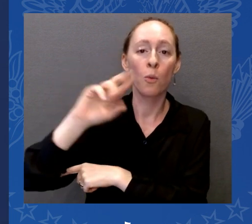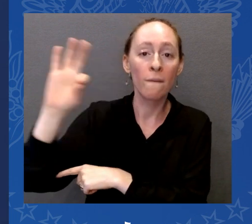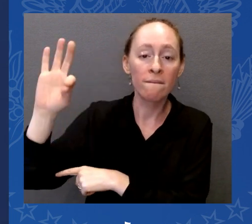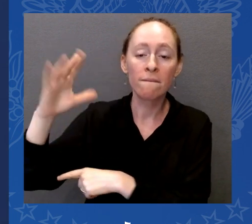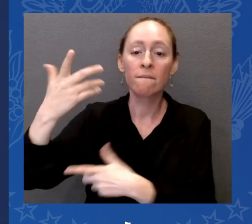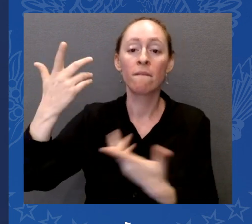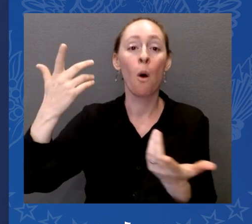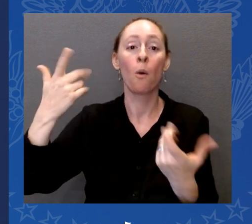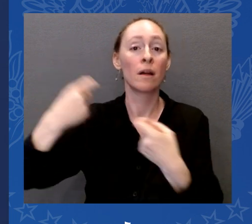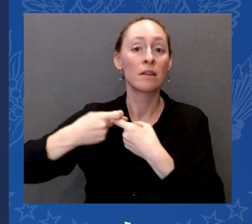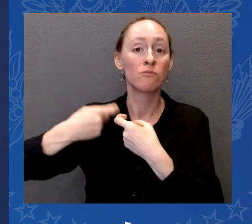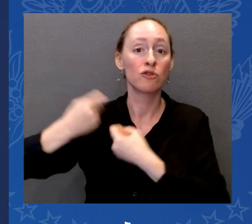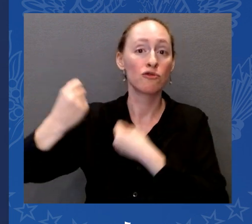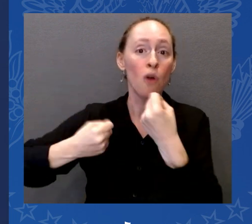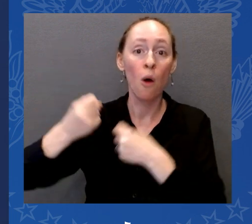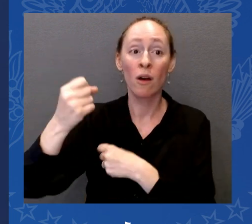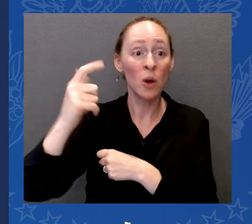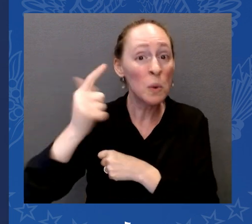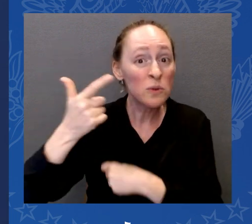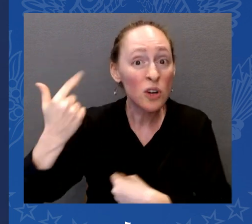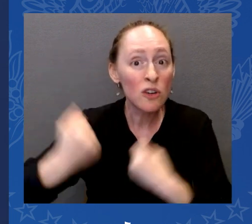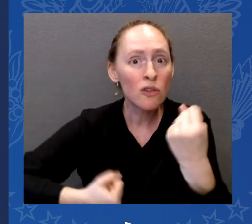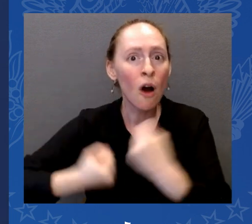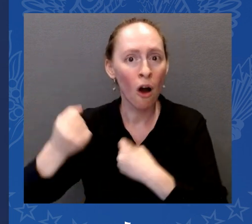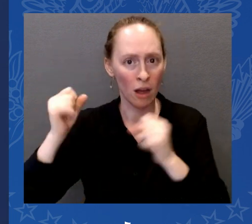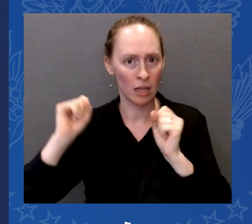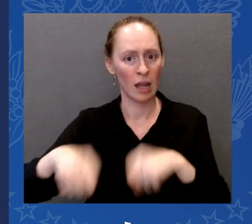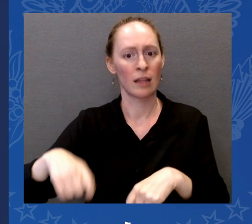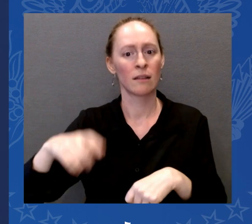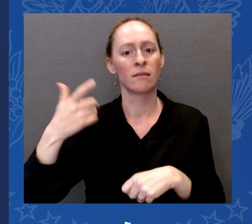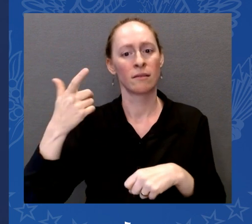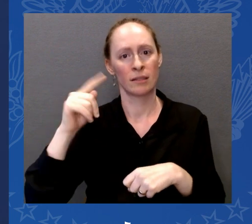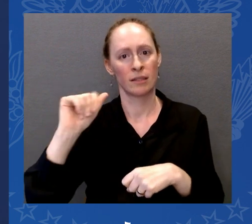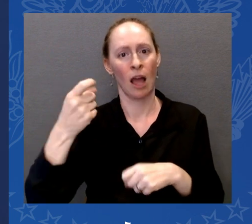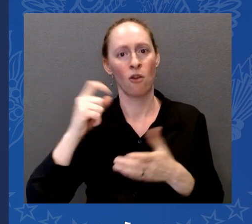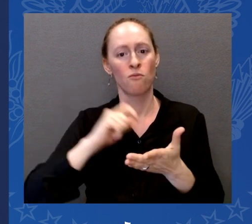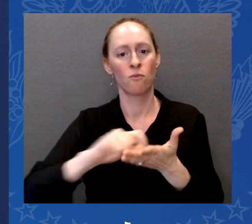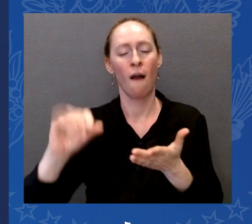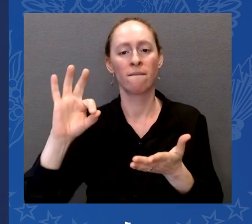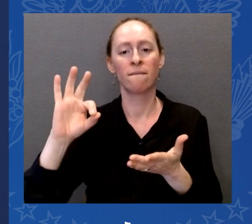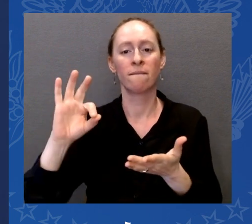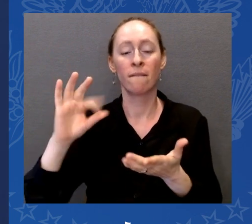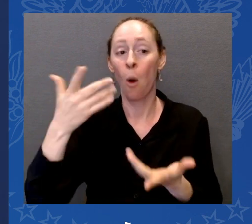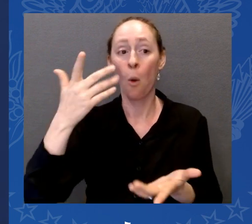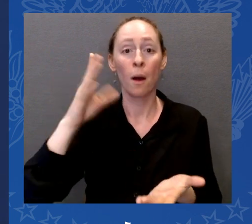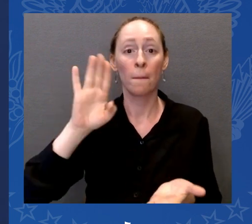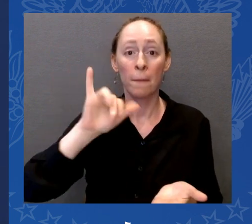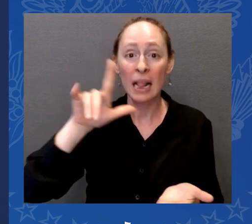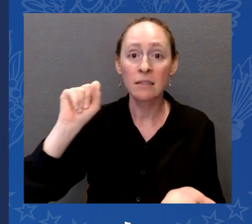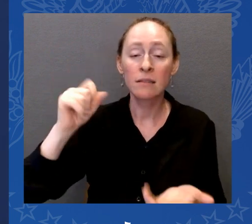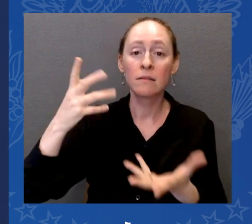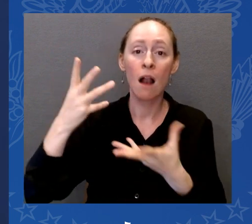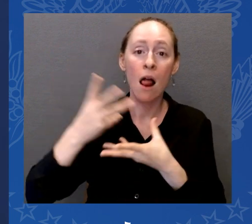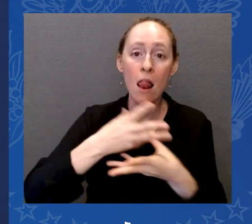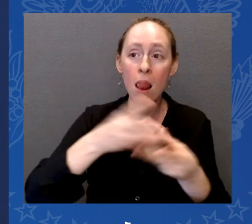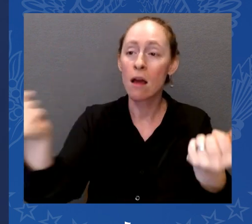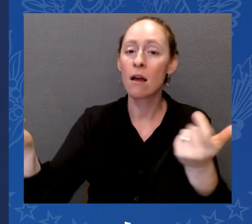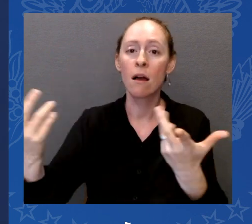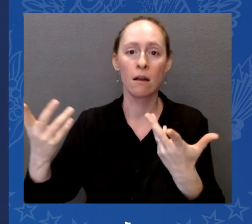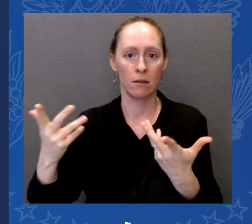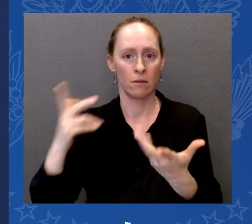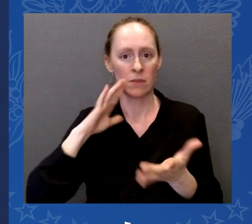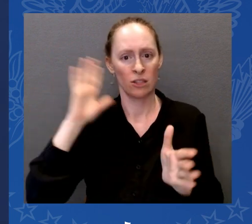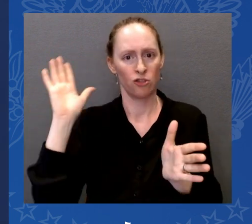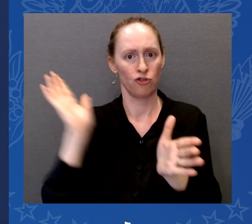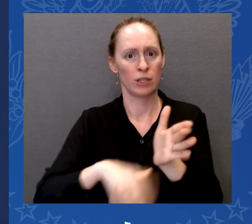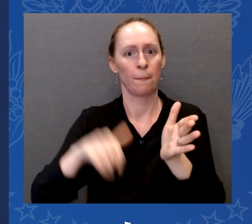of $500 a year for the families, and much more if they were to purchase a vehicle. Yesterday, we announced steps